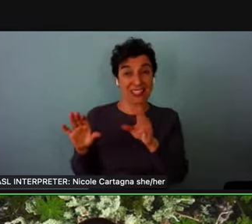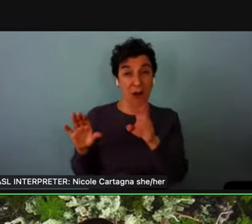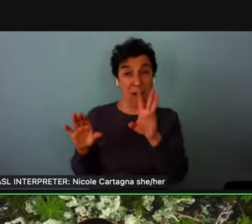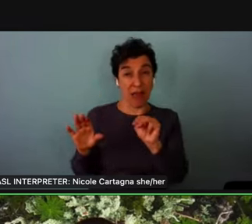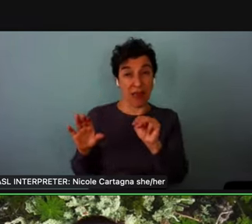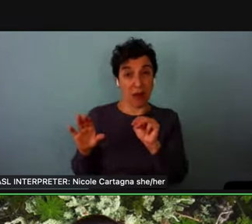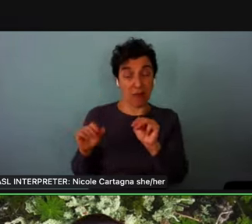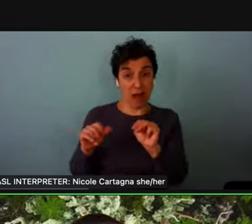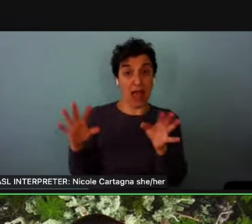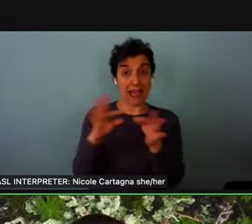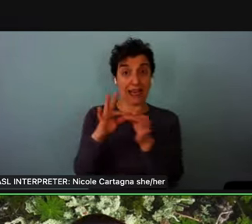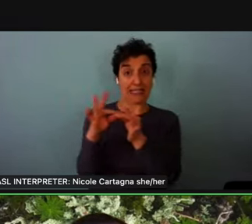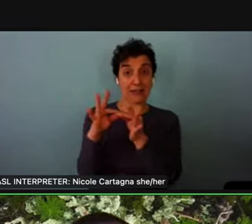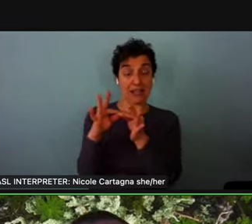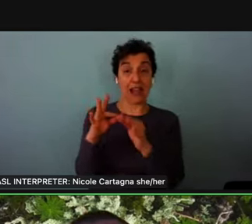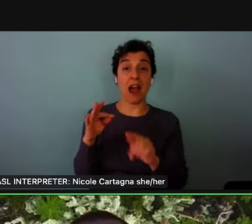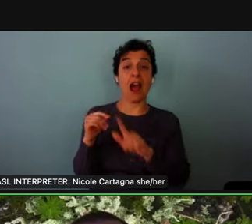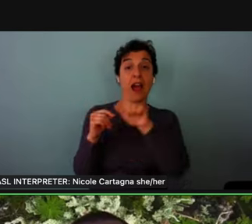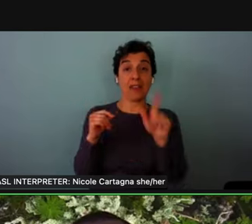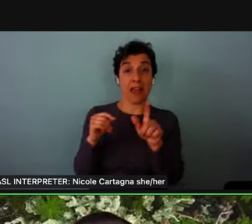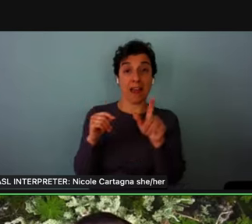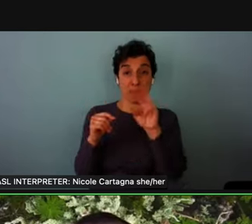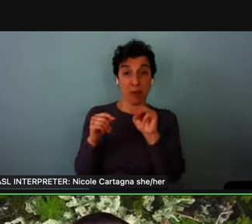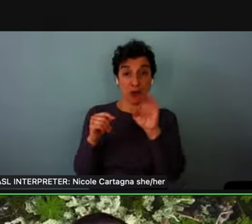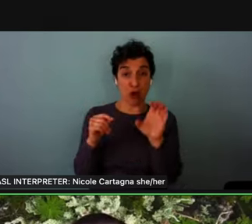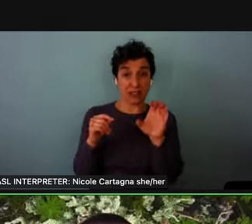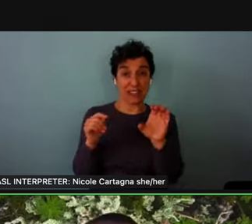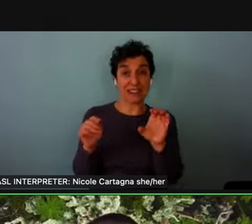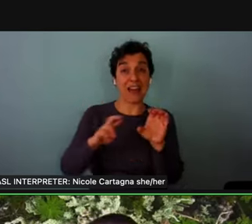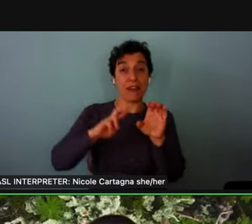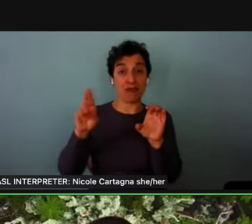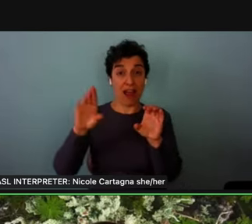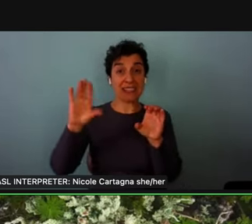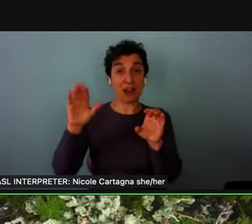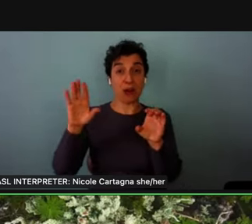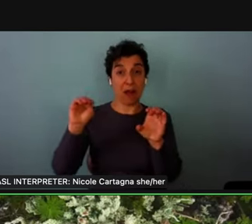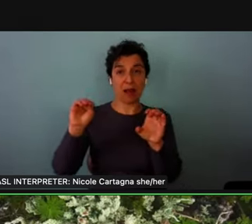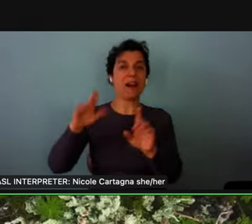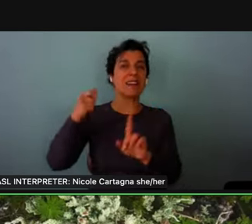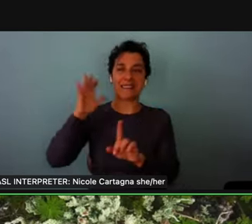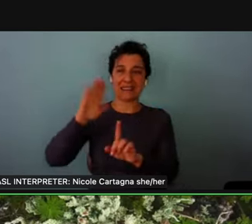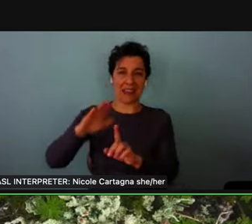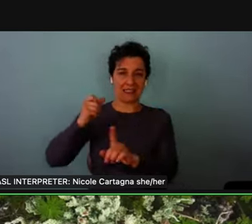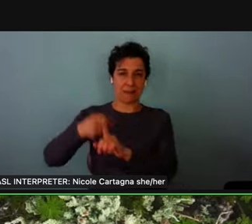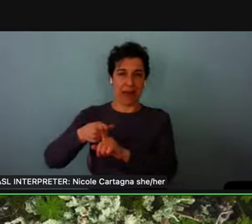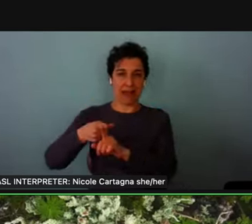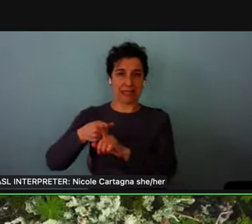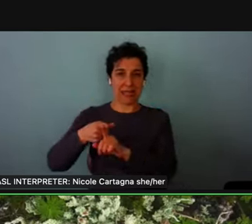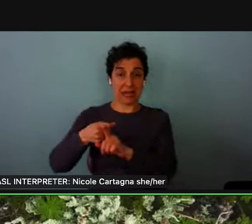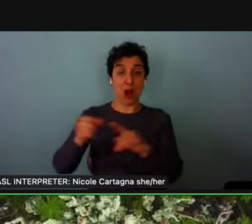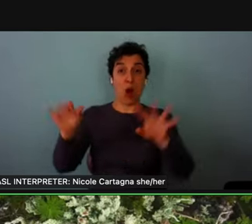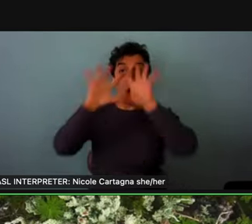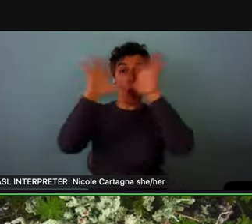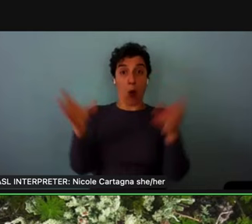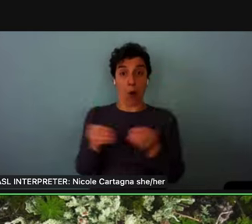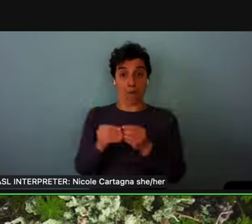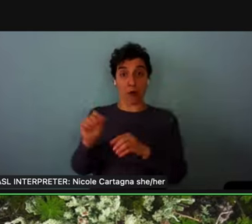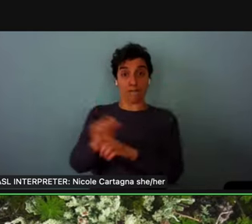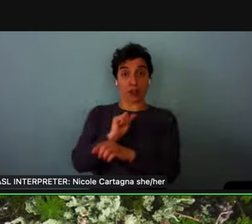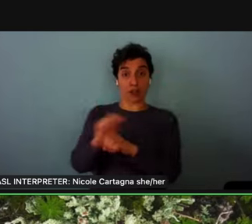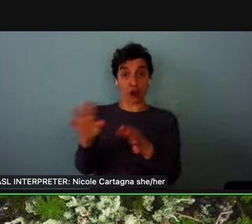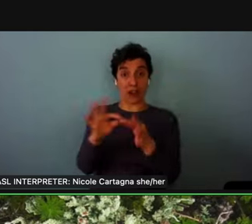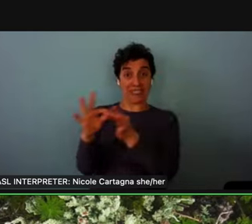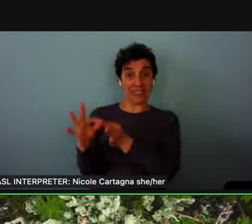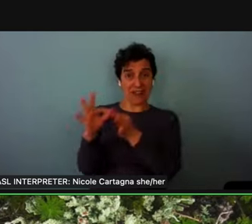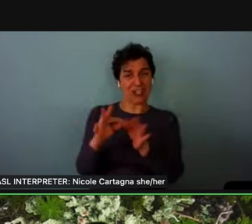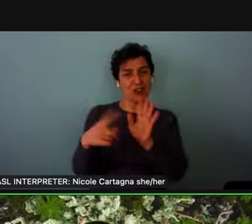while connectivity between the left motor cortex and right cerebellum is less affected. So overall functional connectivity reflects